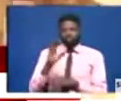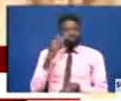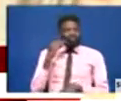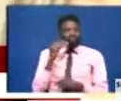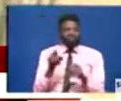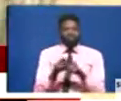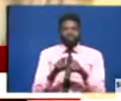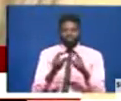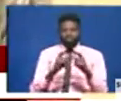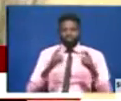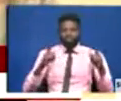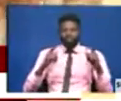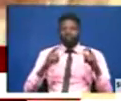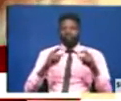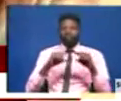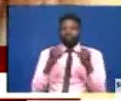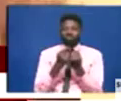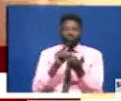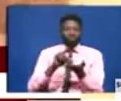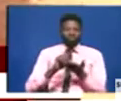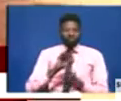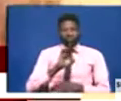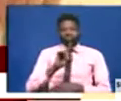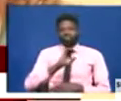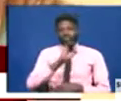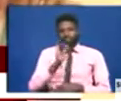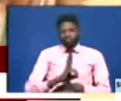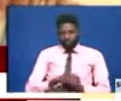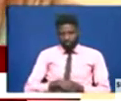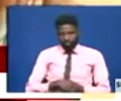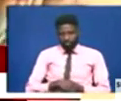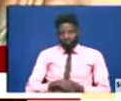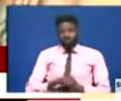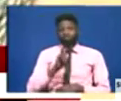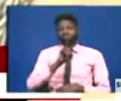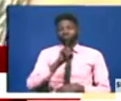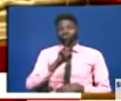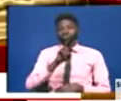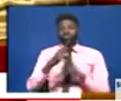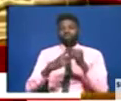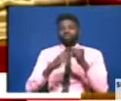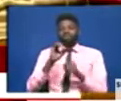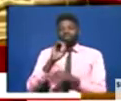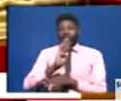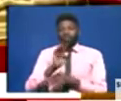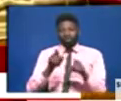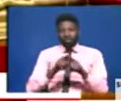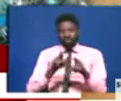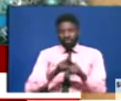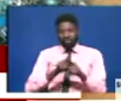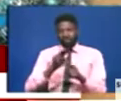group's customer loans rose 31% to 217 billion shillings, while net interest income was